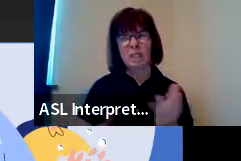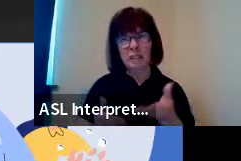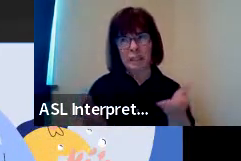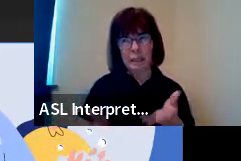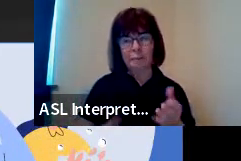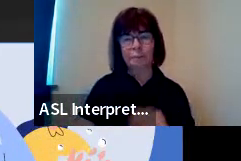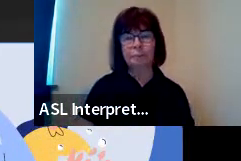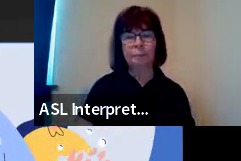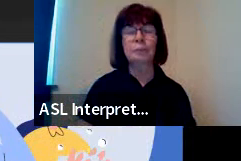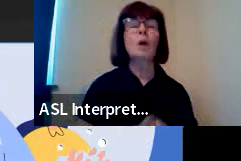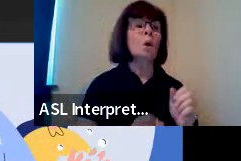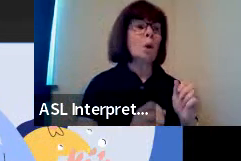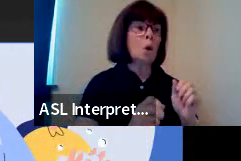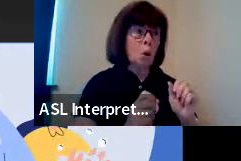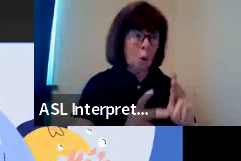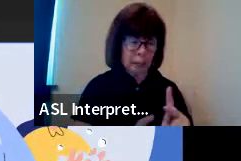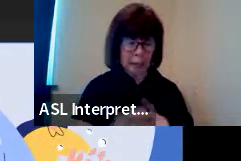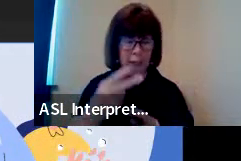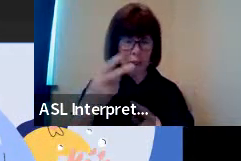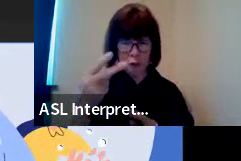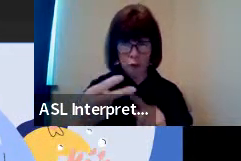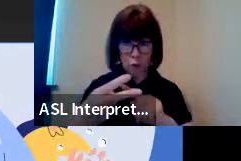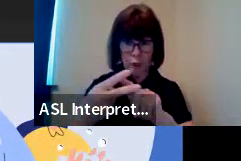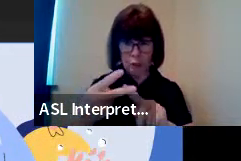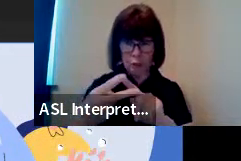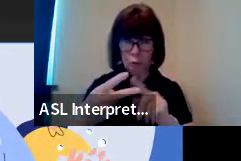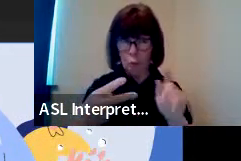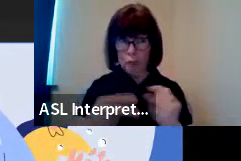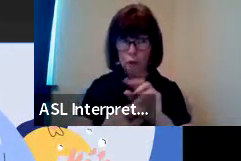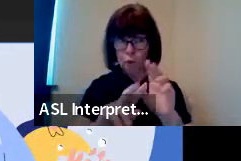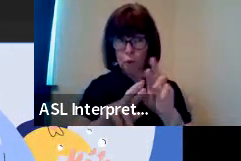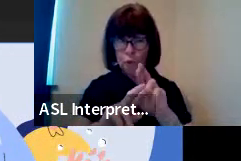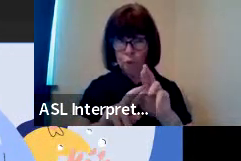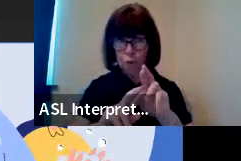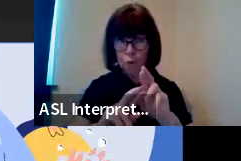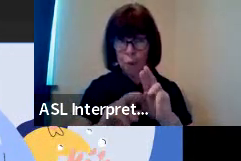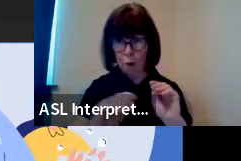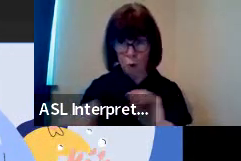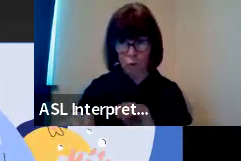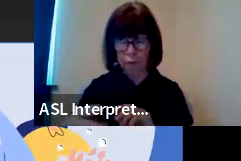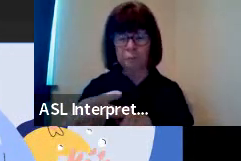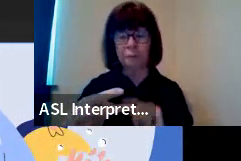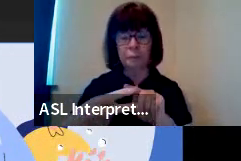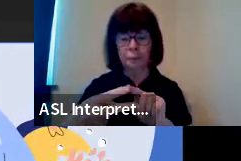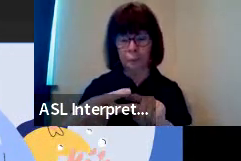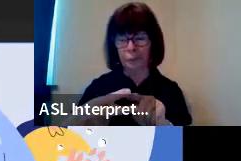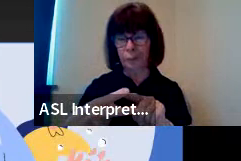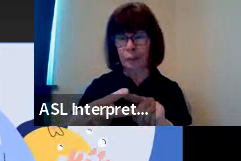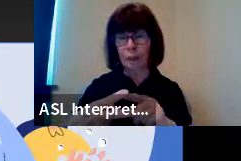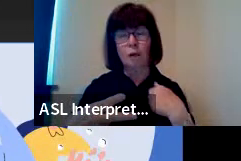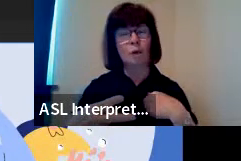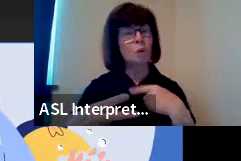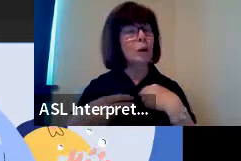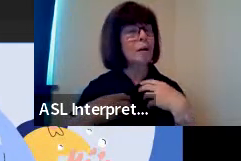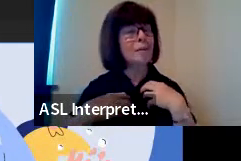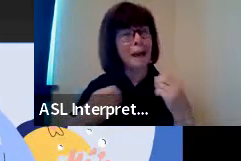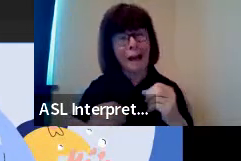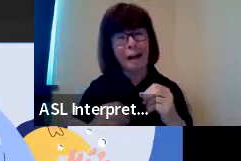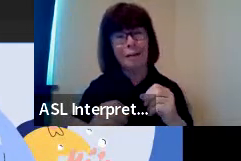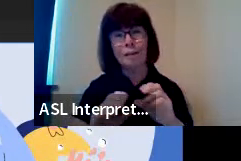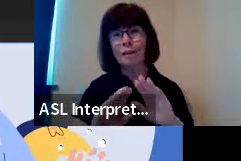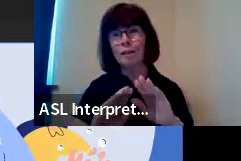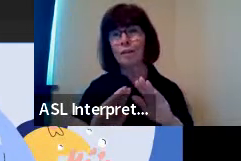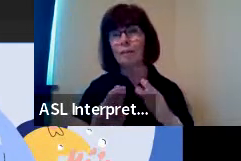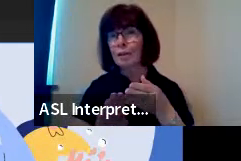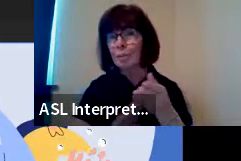2 thoughts I want to leave you with as you move into your breakout groups. One is that we are the health department and all of you